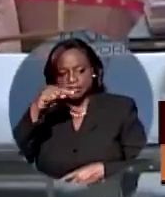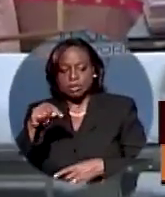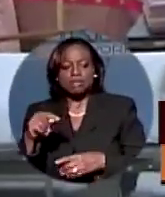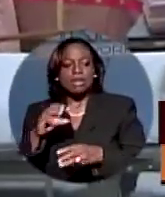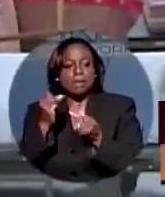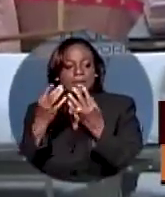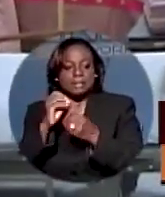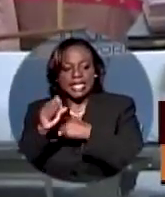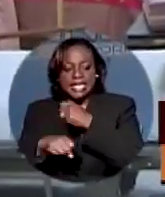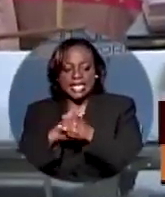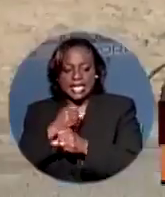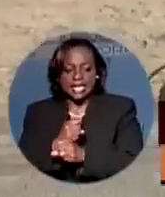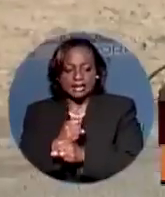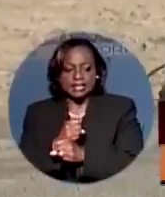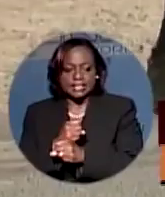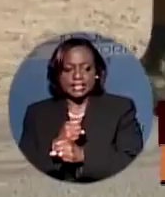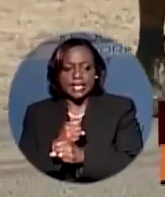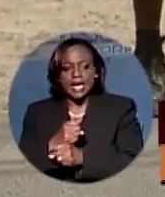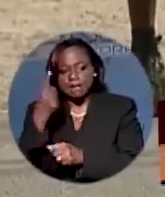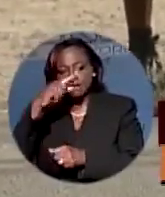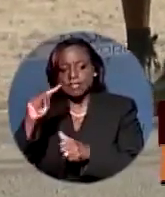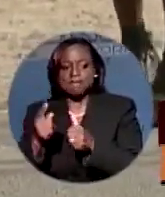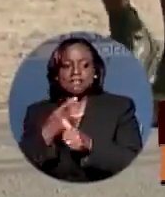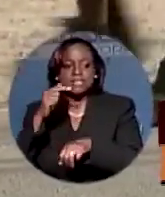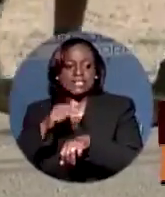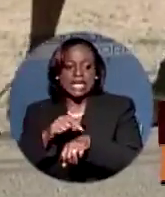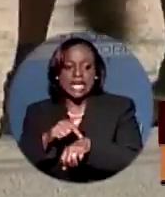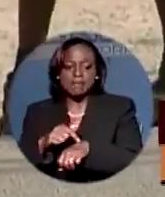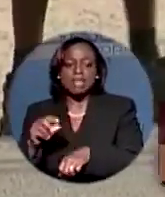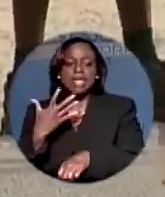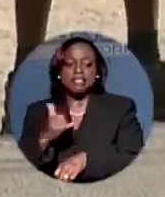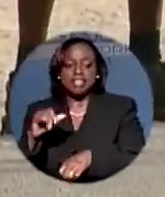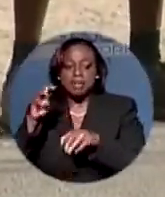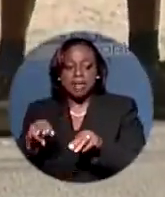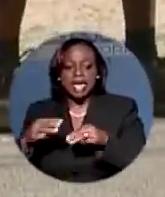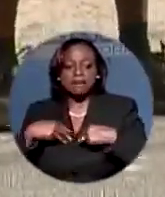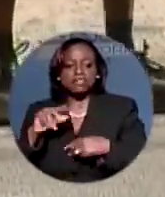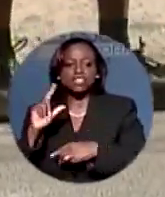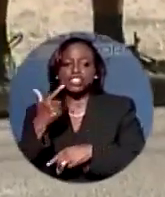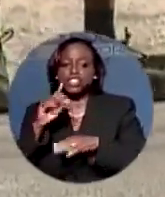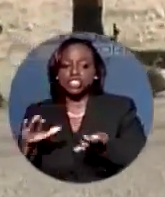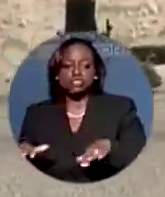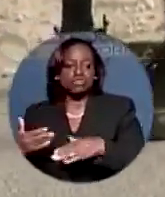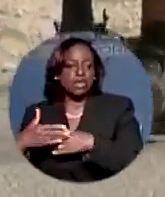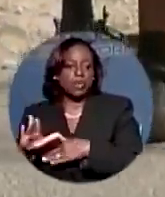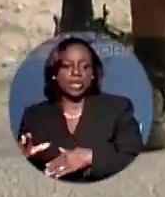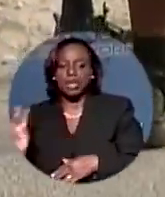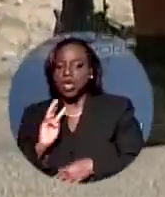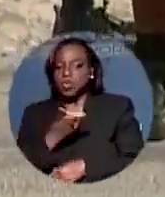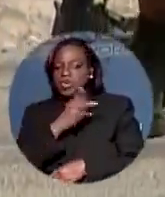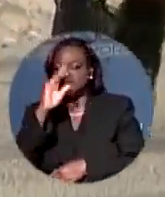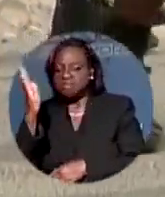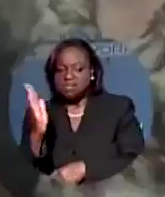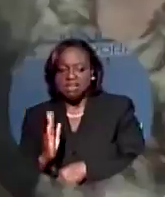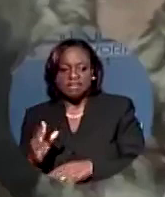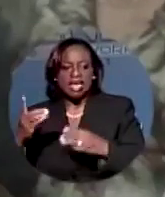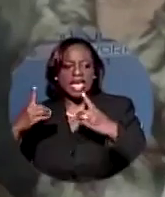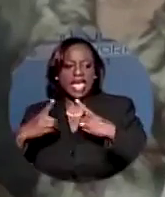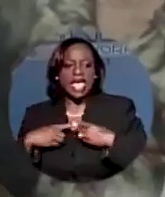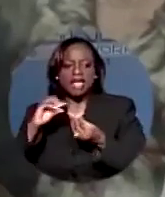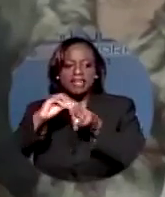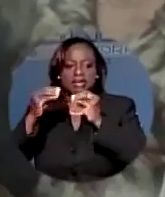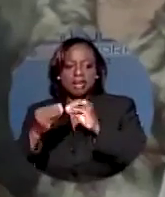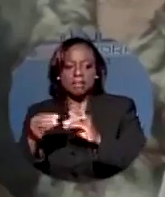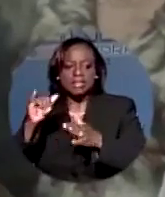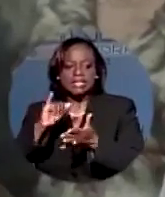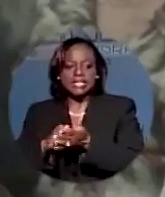first time in their history, they may be forced to turn children away due to budget constraints. We've never had the numbers that we've had